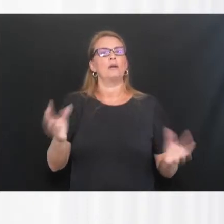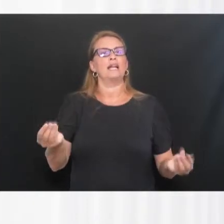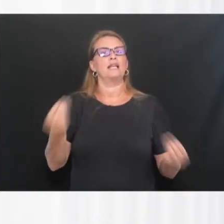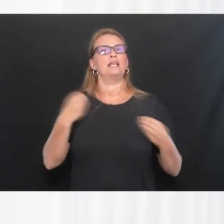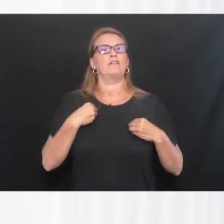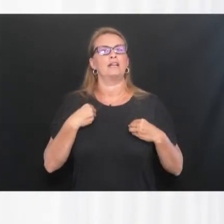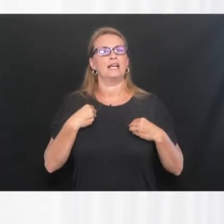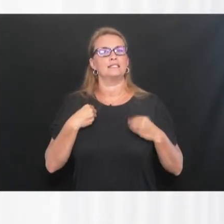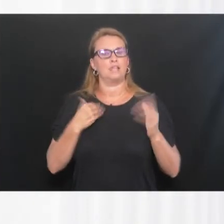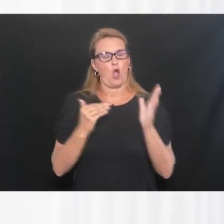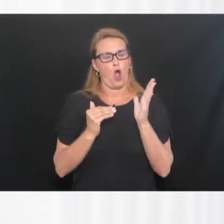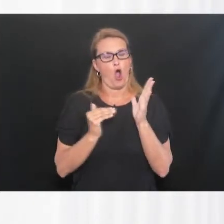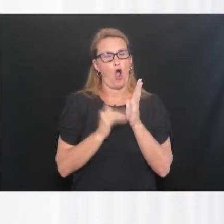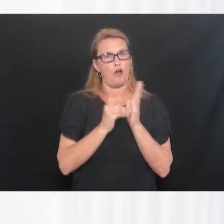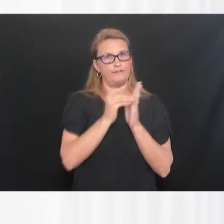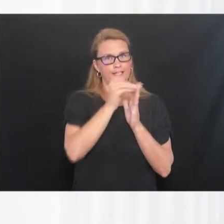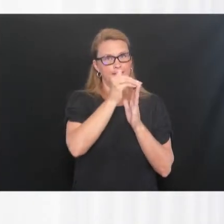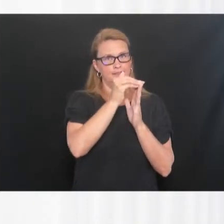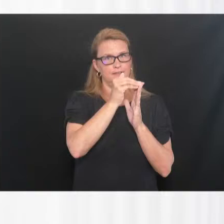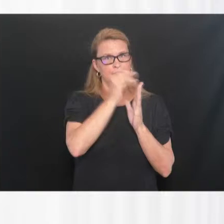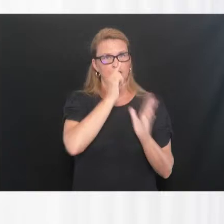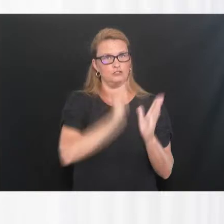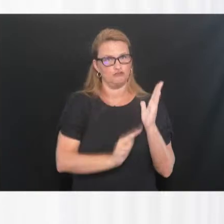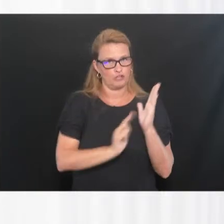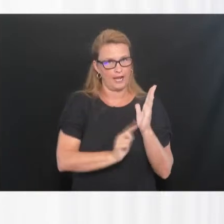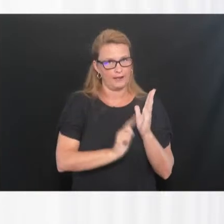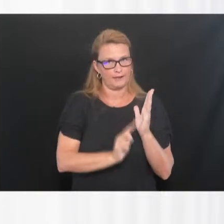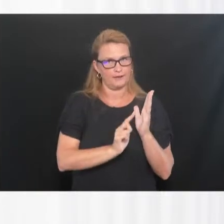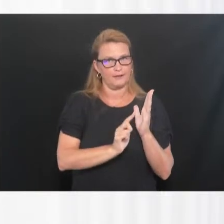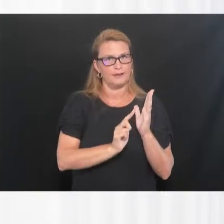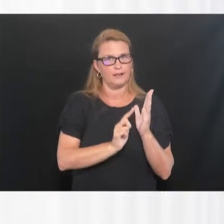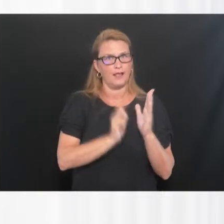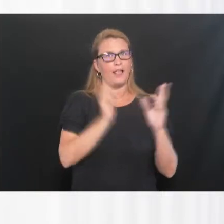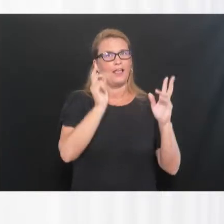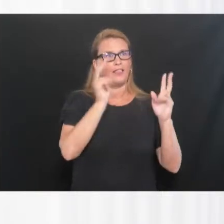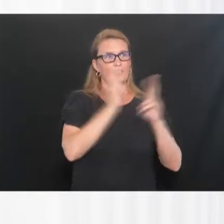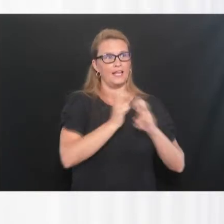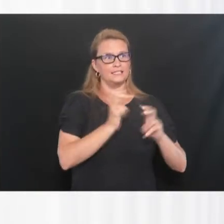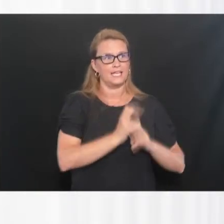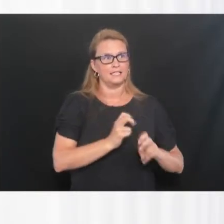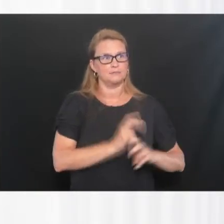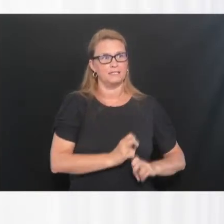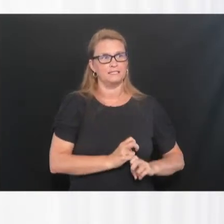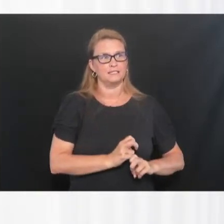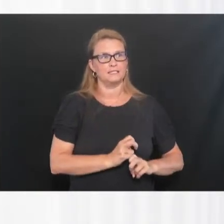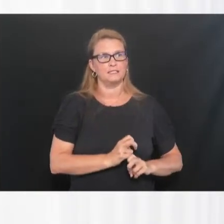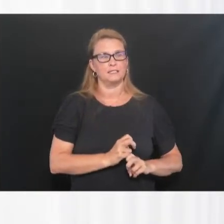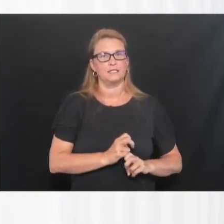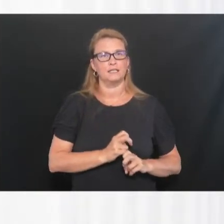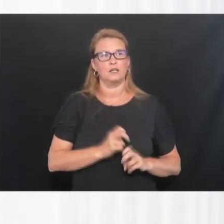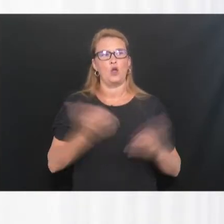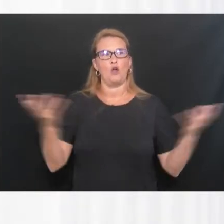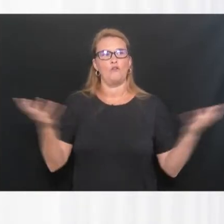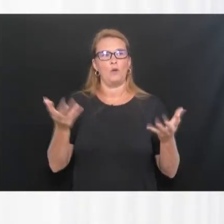the frequency with which we do those assessments to give us a better picture of what's going